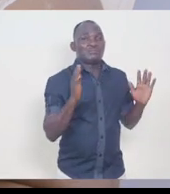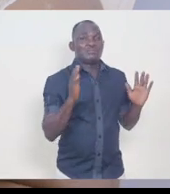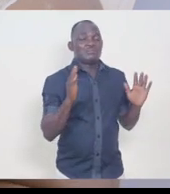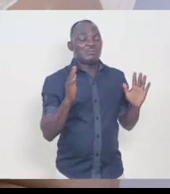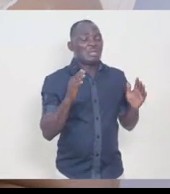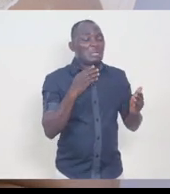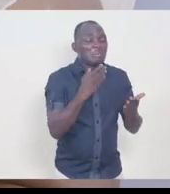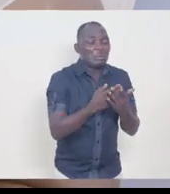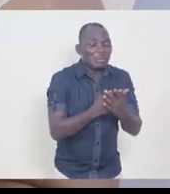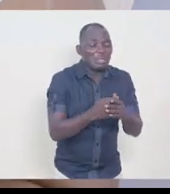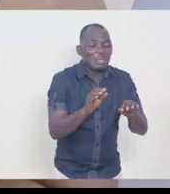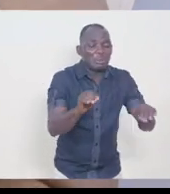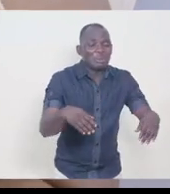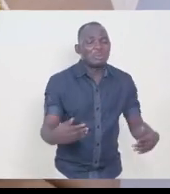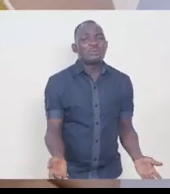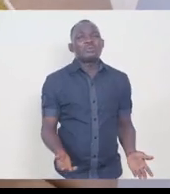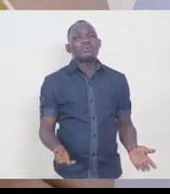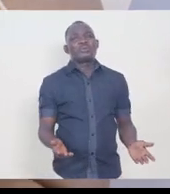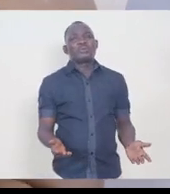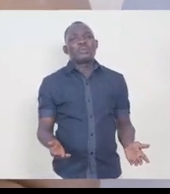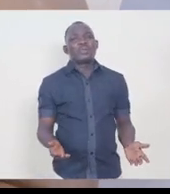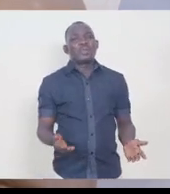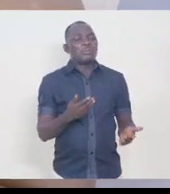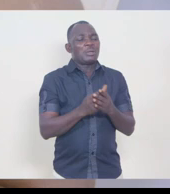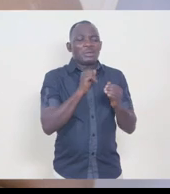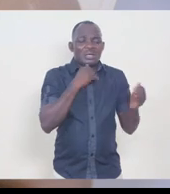There's no money to waste.